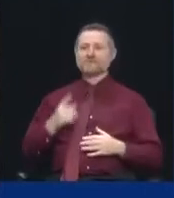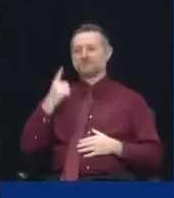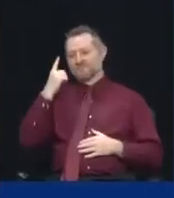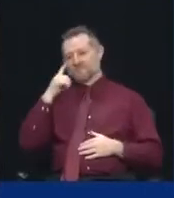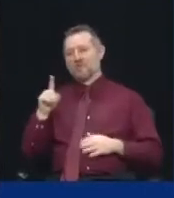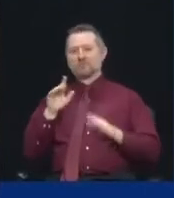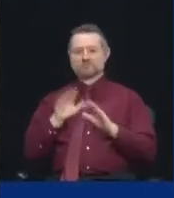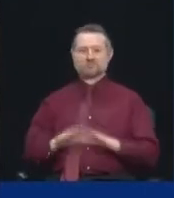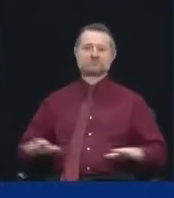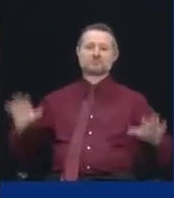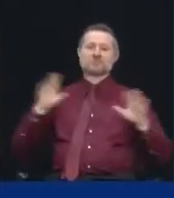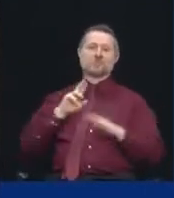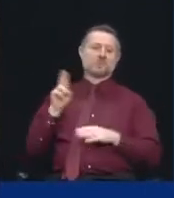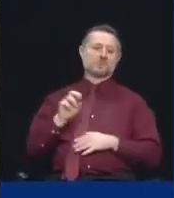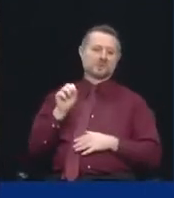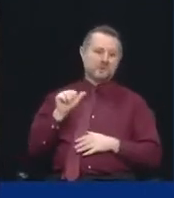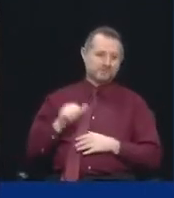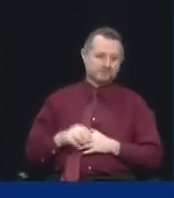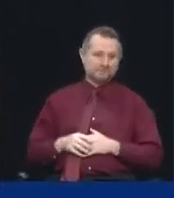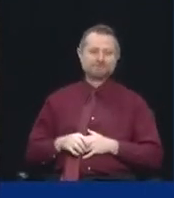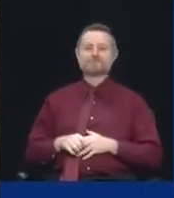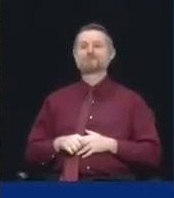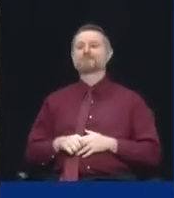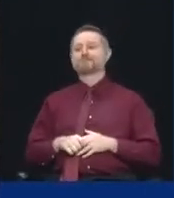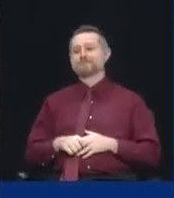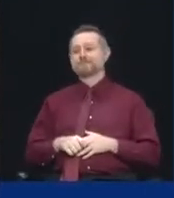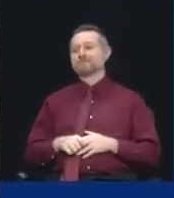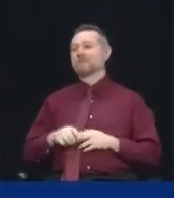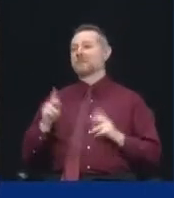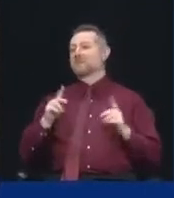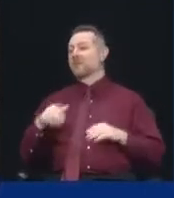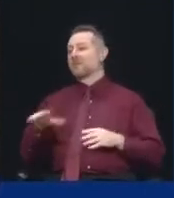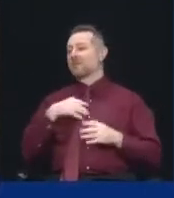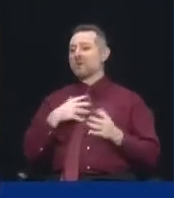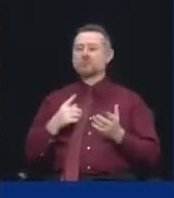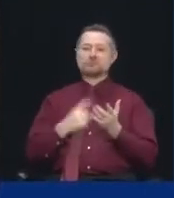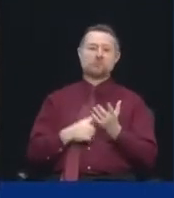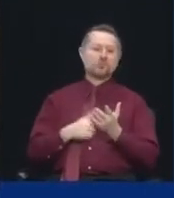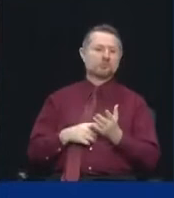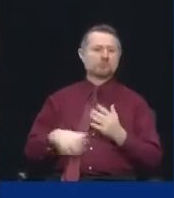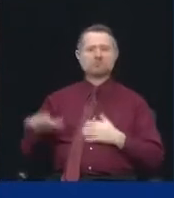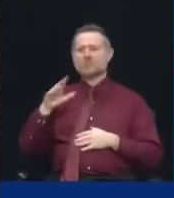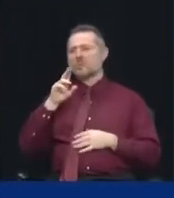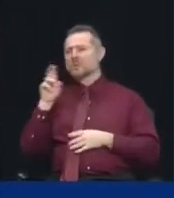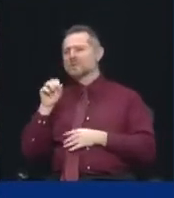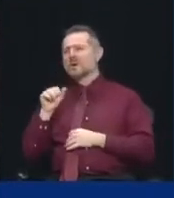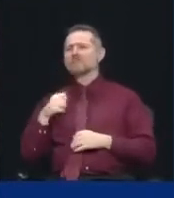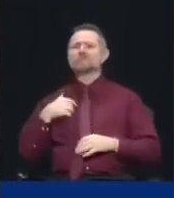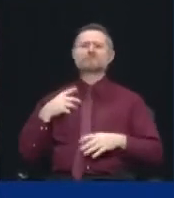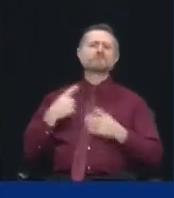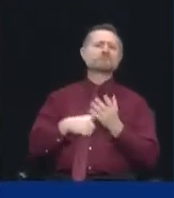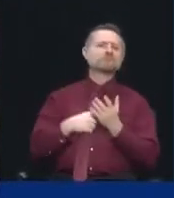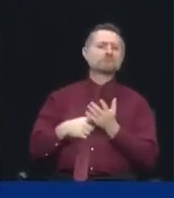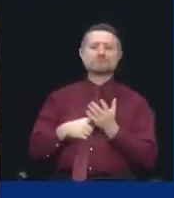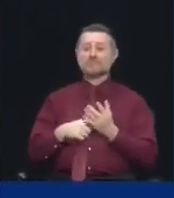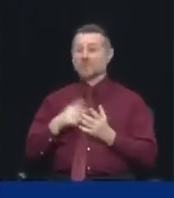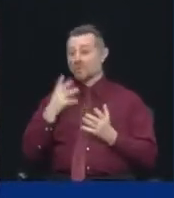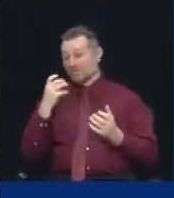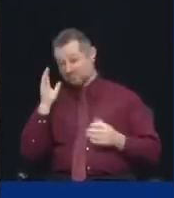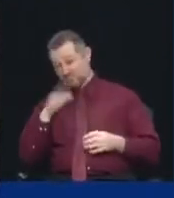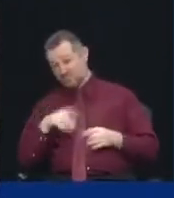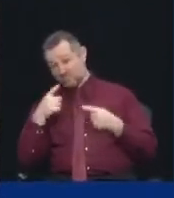the entire country. And people that I spoke to throughout America would tell me, you know, during the